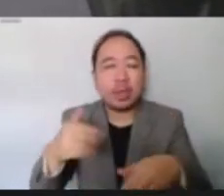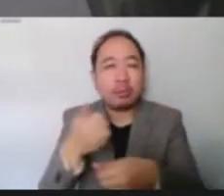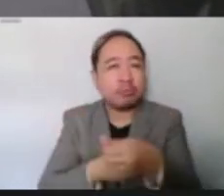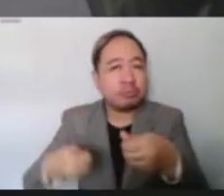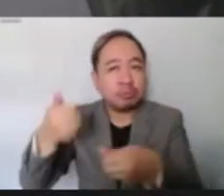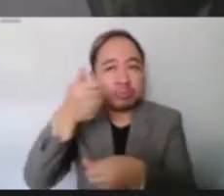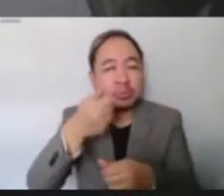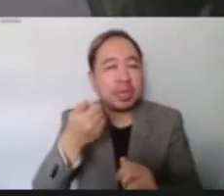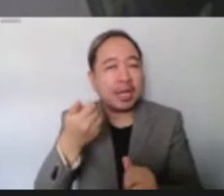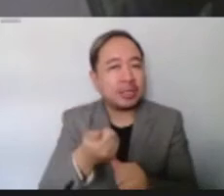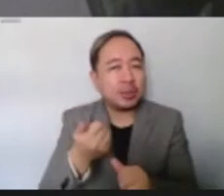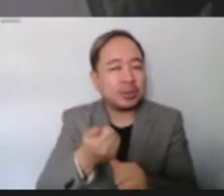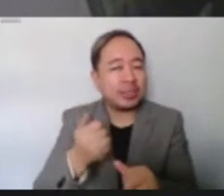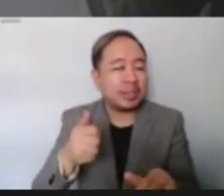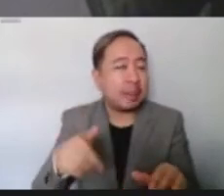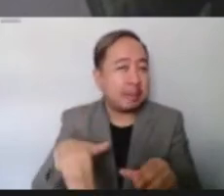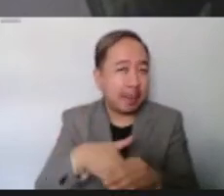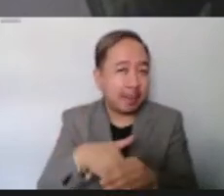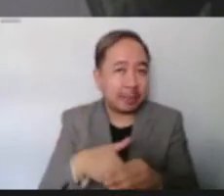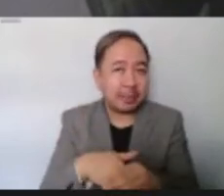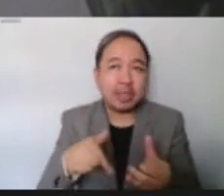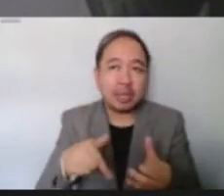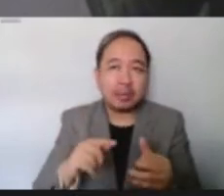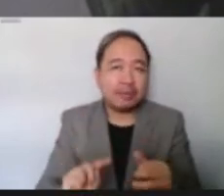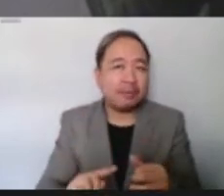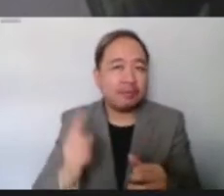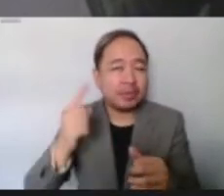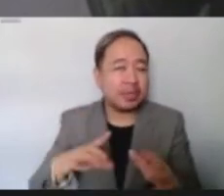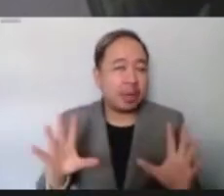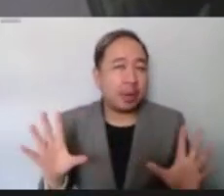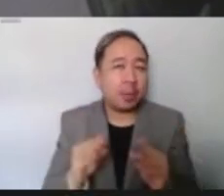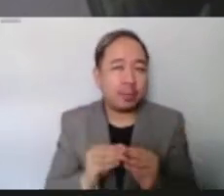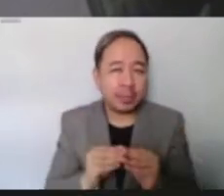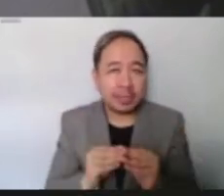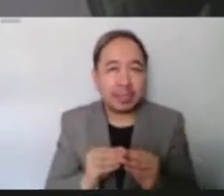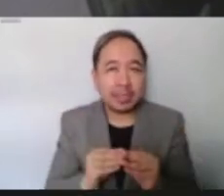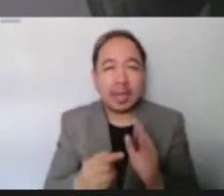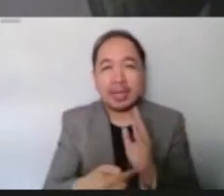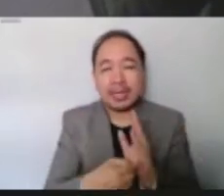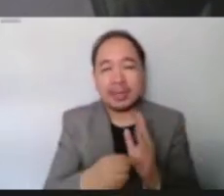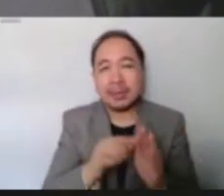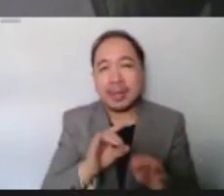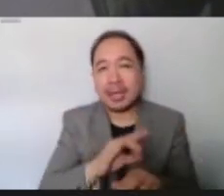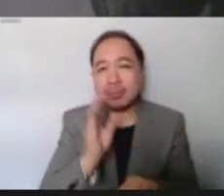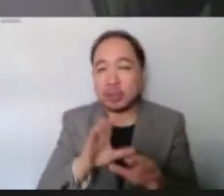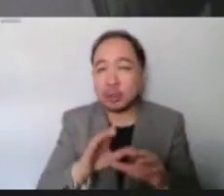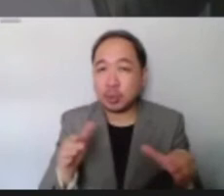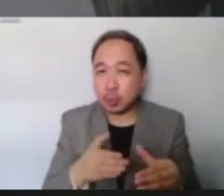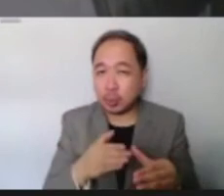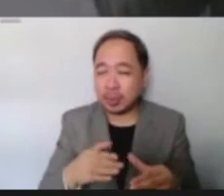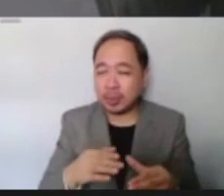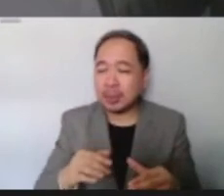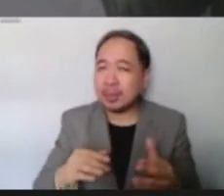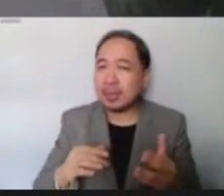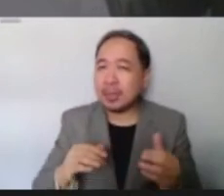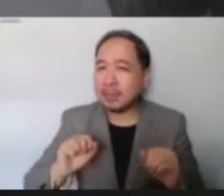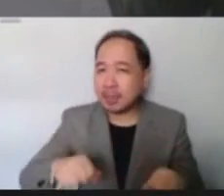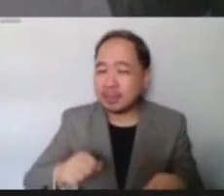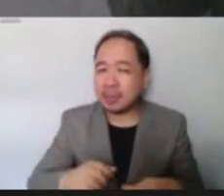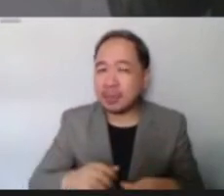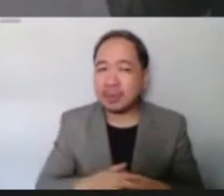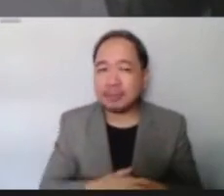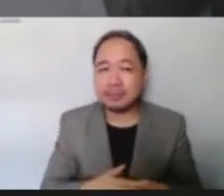committee's decision and to hold the first meeting of the technical expert group as soon as practicable I thank you for your